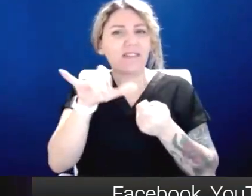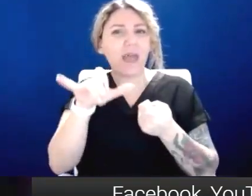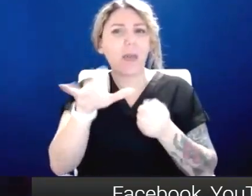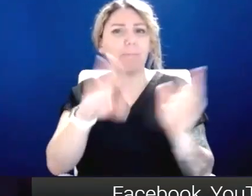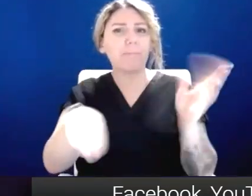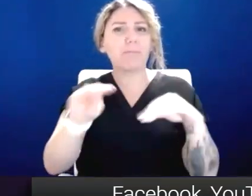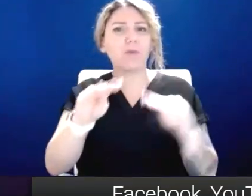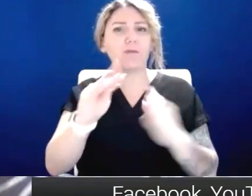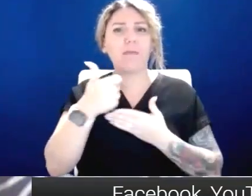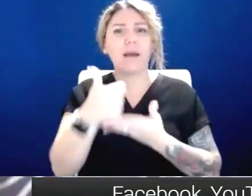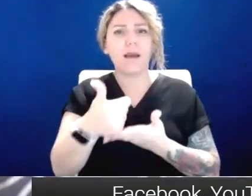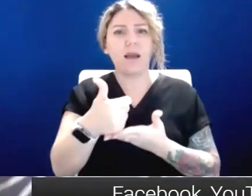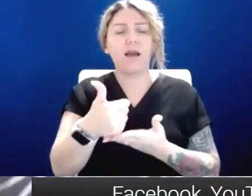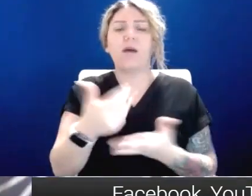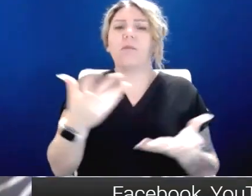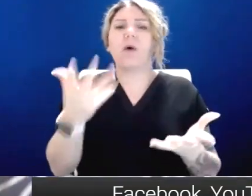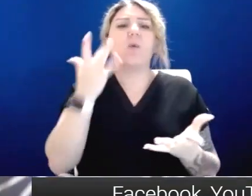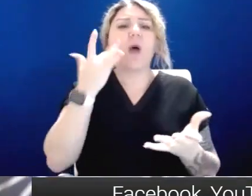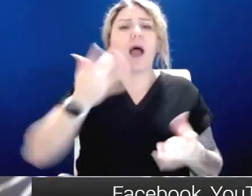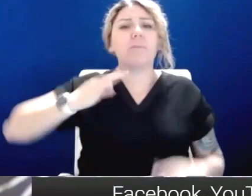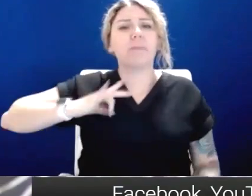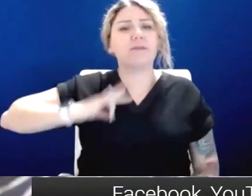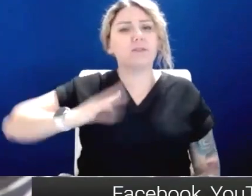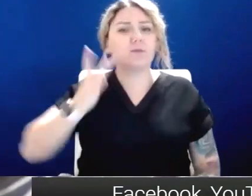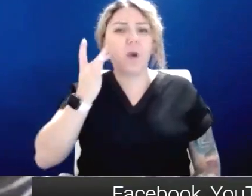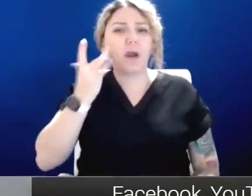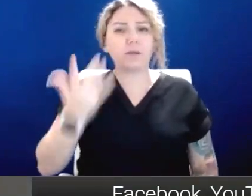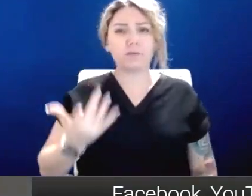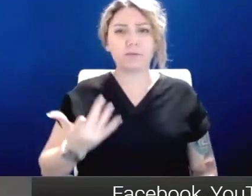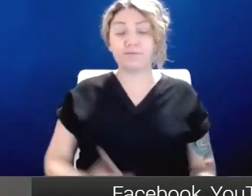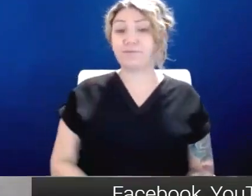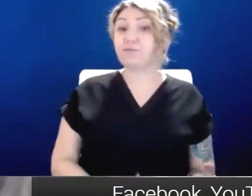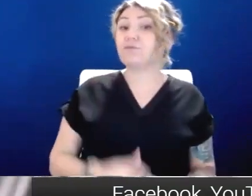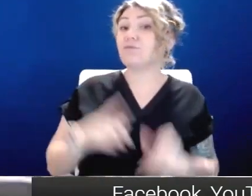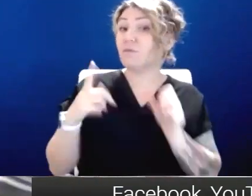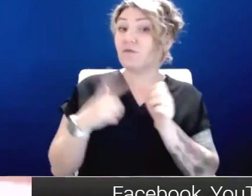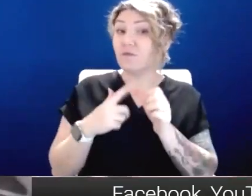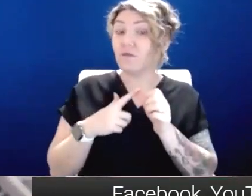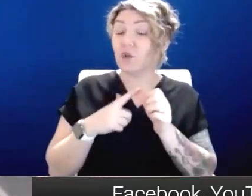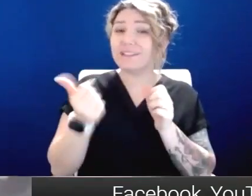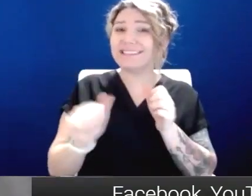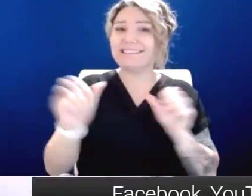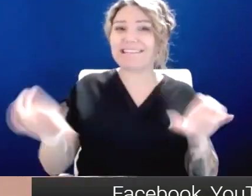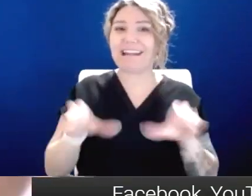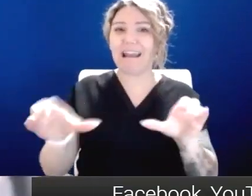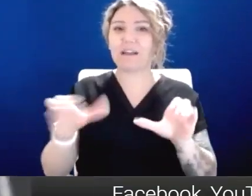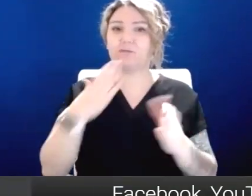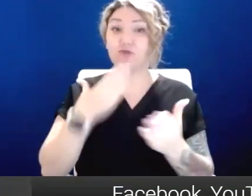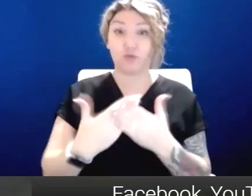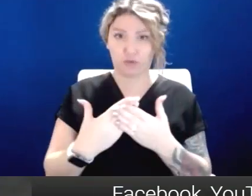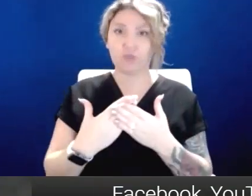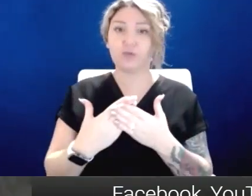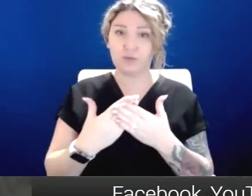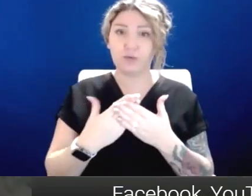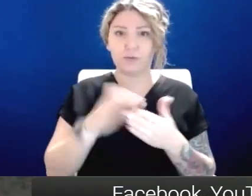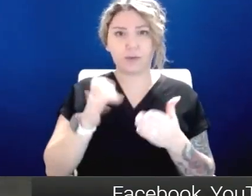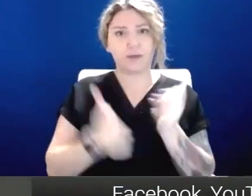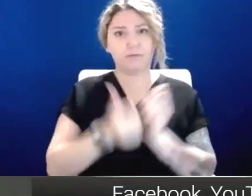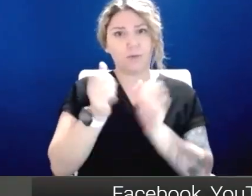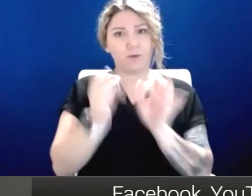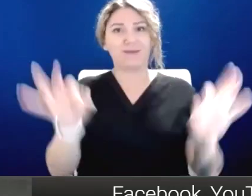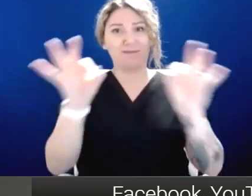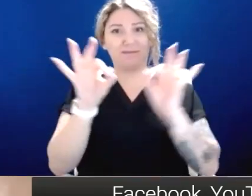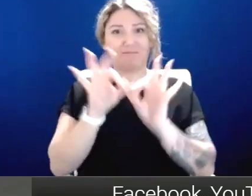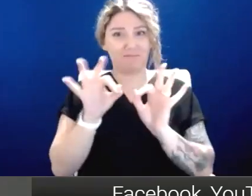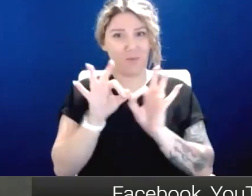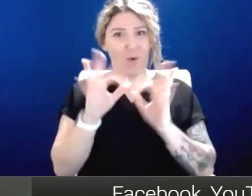help, and why is that so beneficial? So first of all, any activity is good. So that's the most important thing we need to make sure